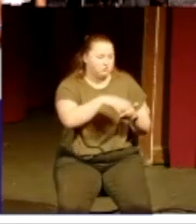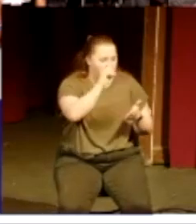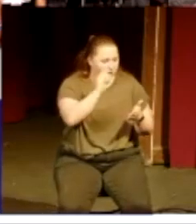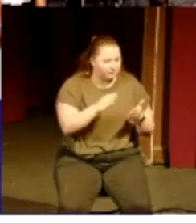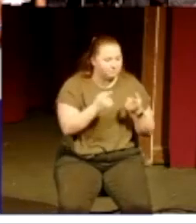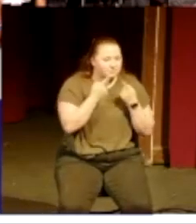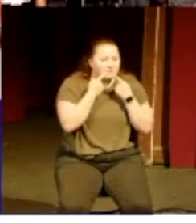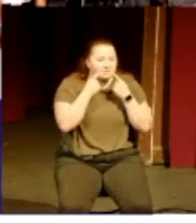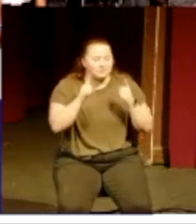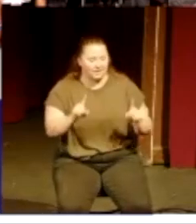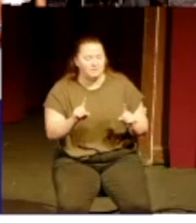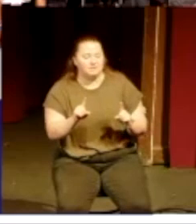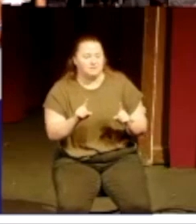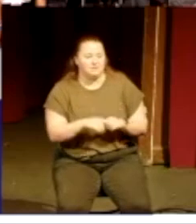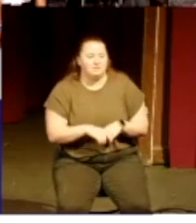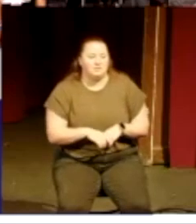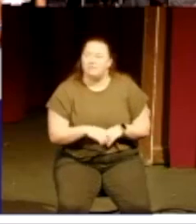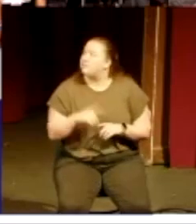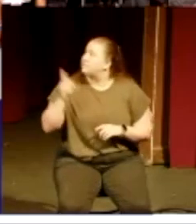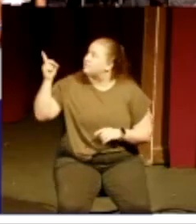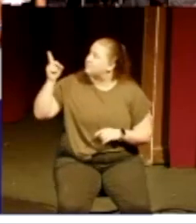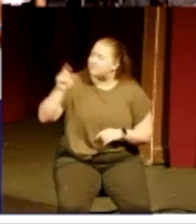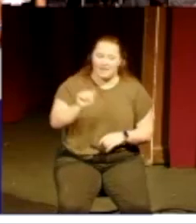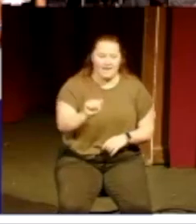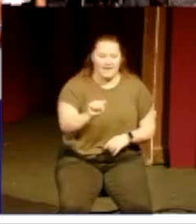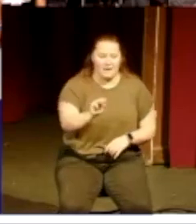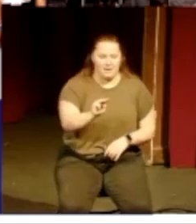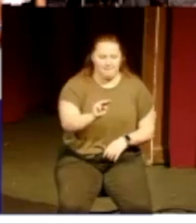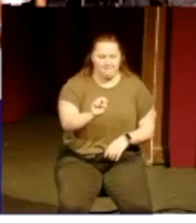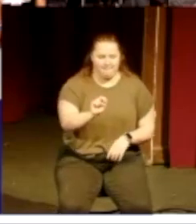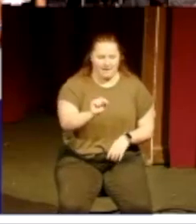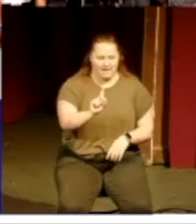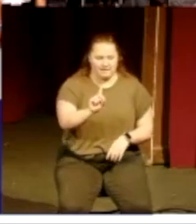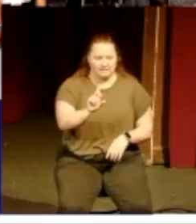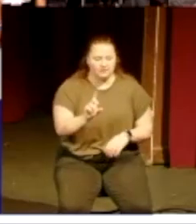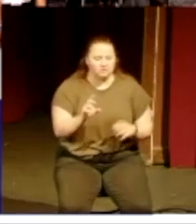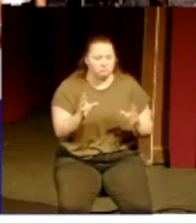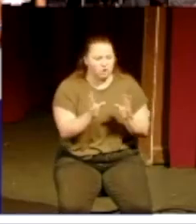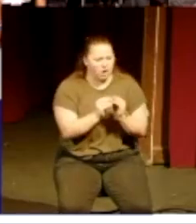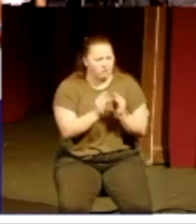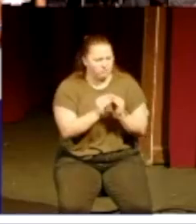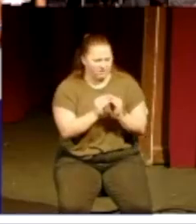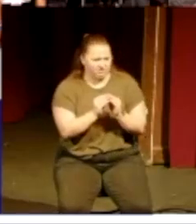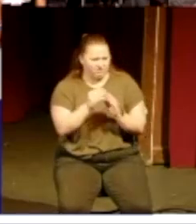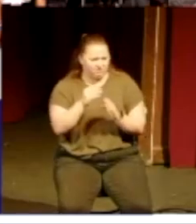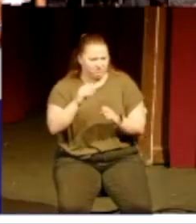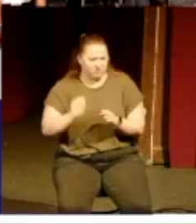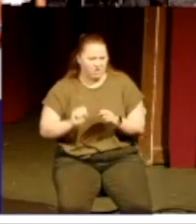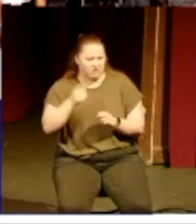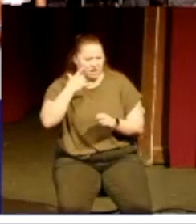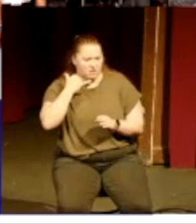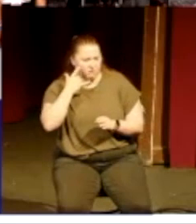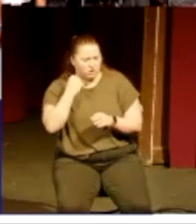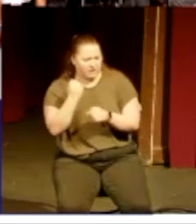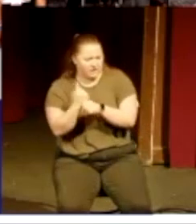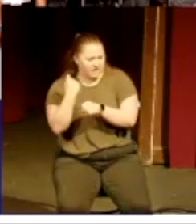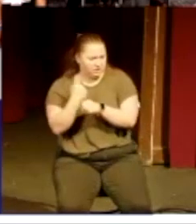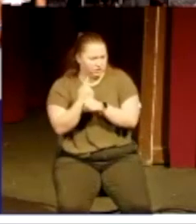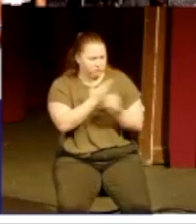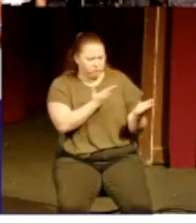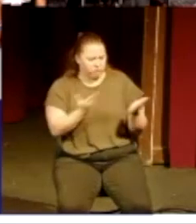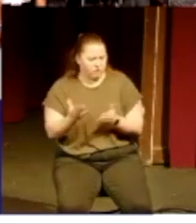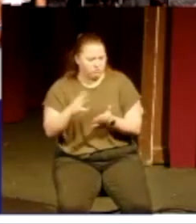this, AMEND. This is the AMEND conference down in Southern California last year. We took a whole bunch of our